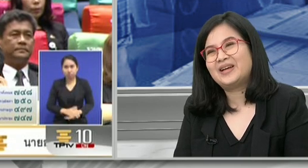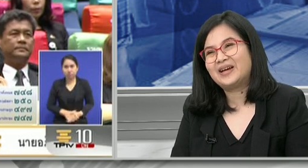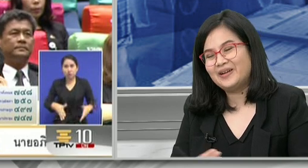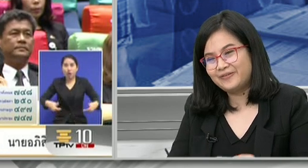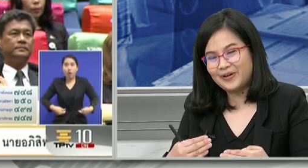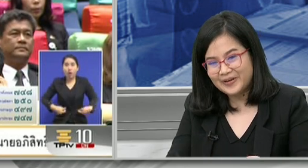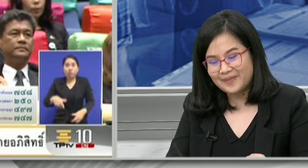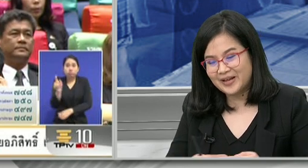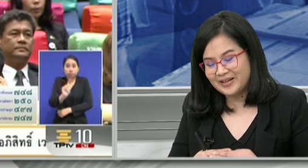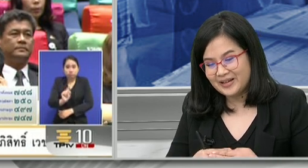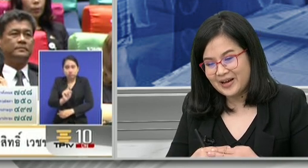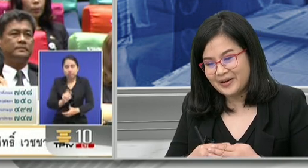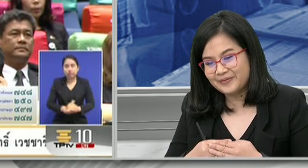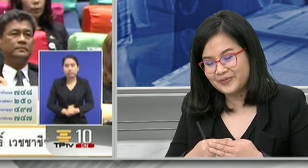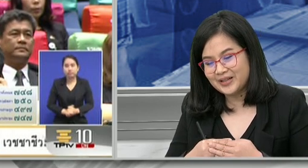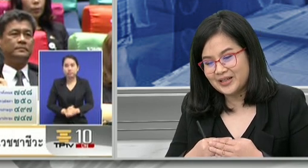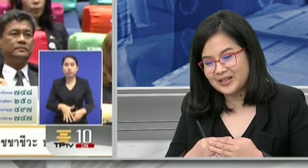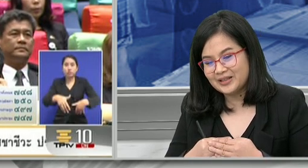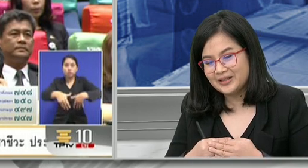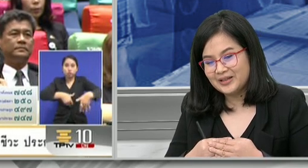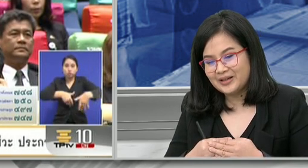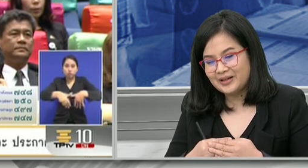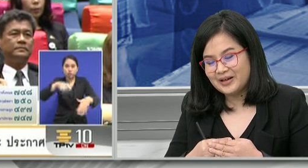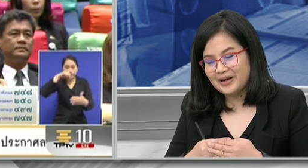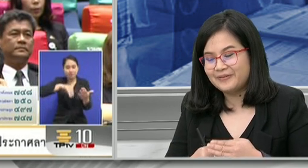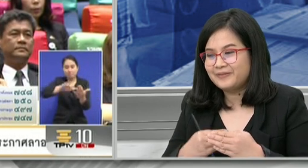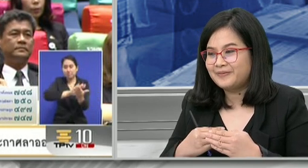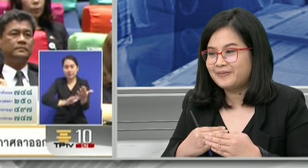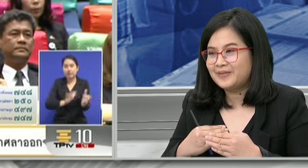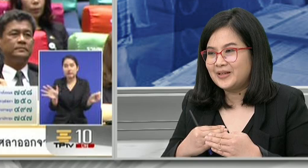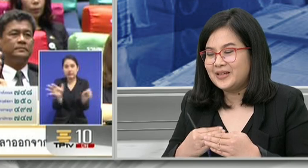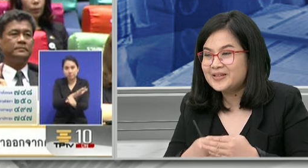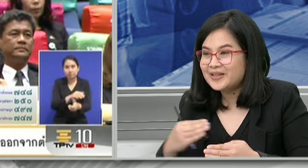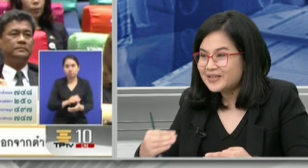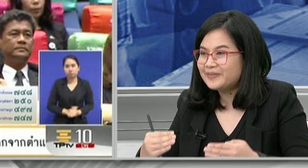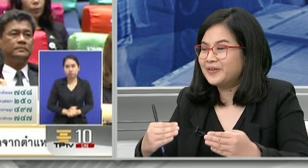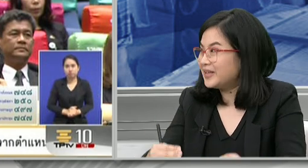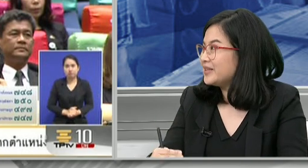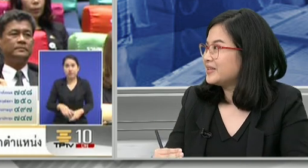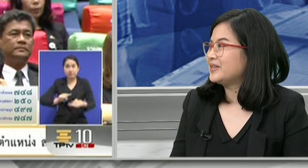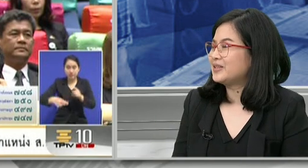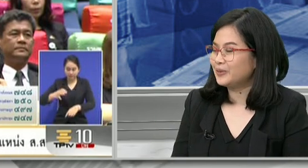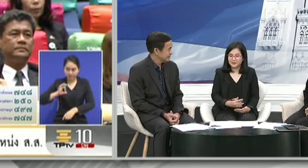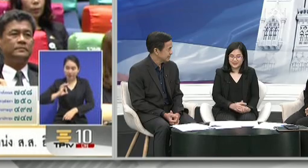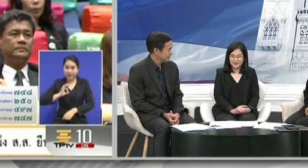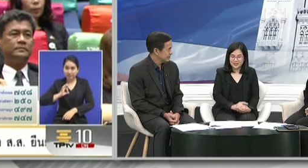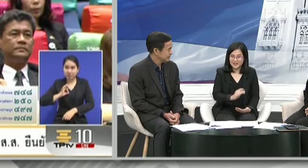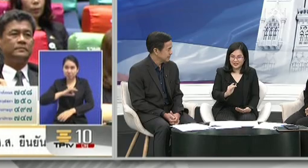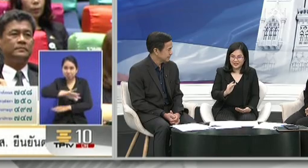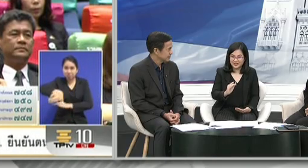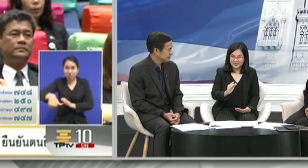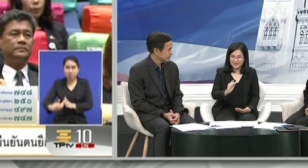So they are kind of following up and have an interesting feeling towards